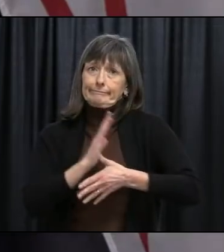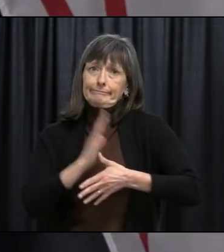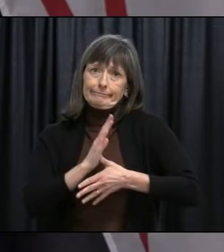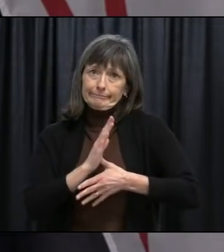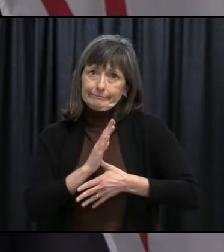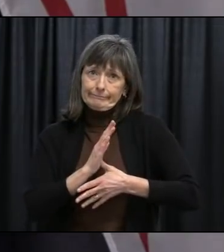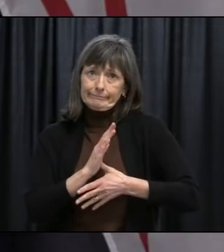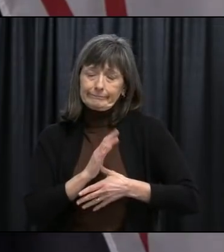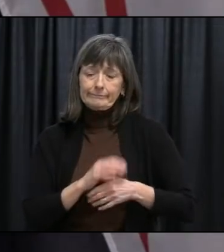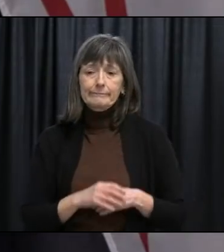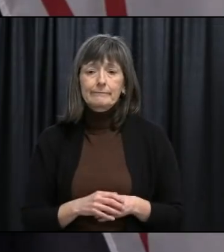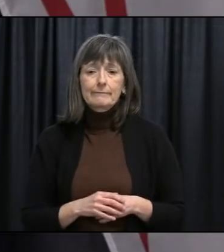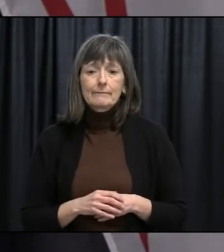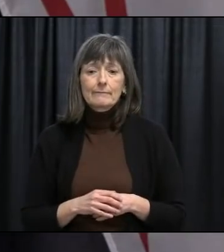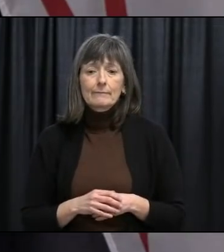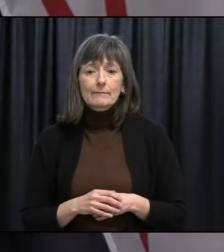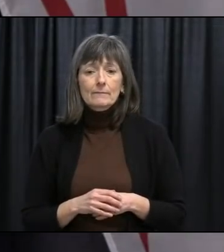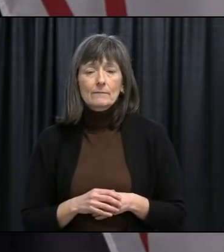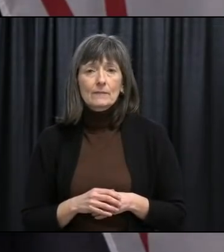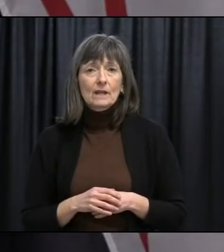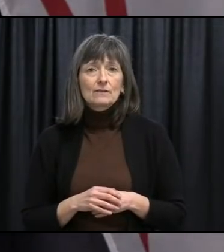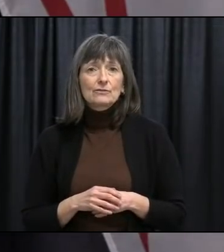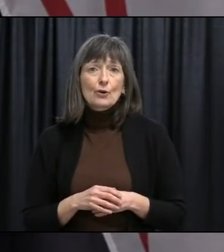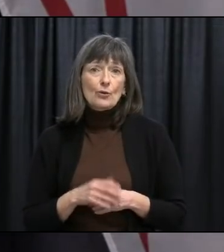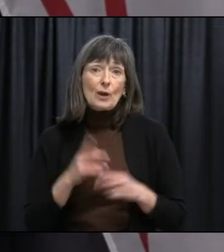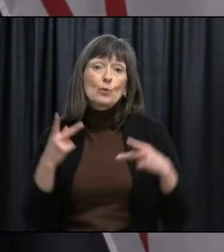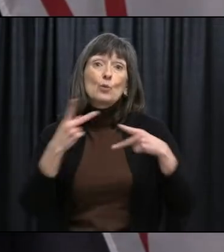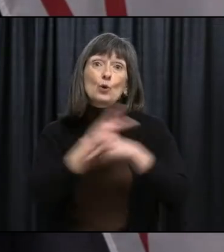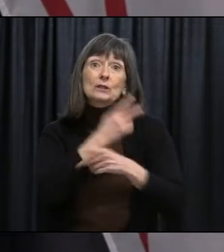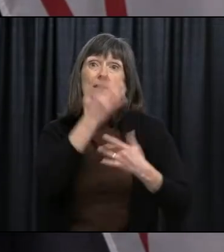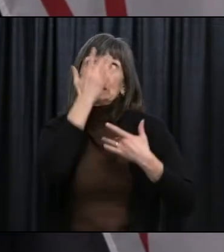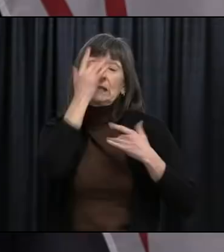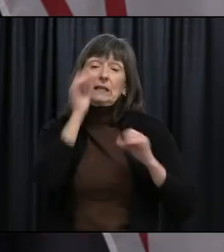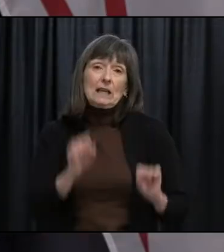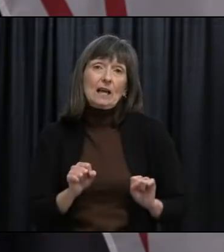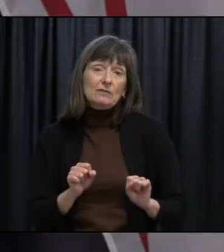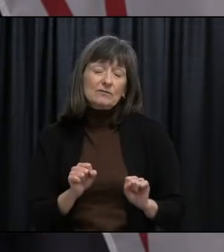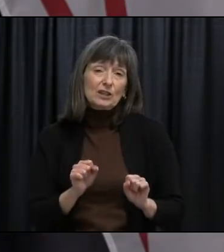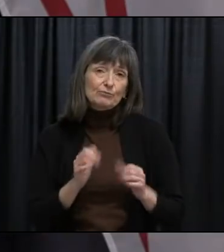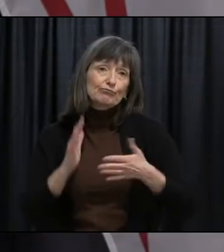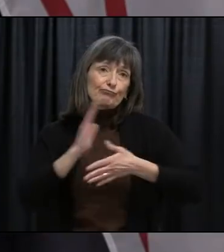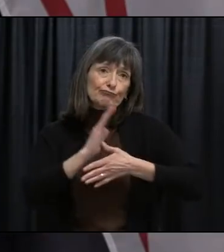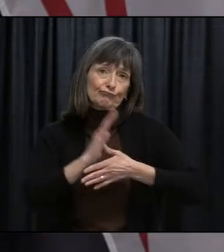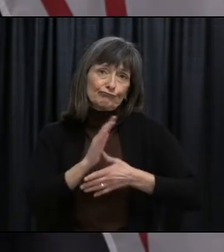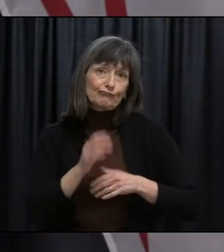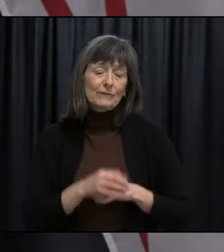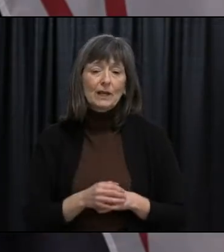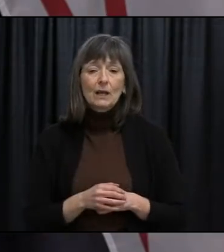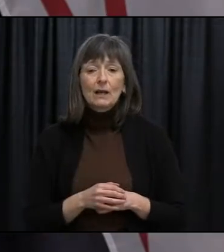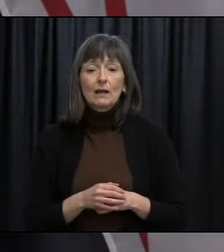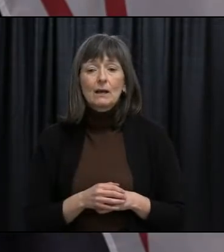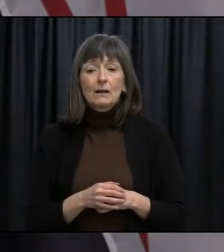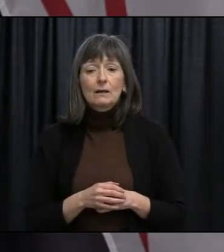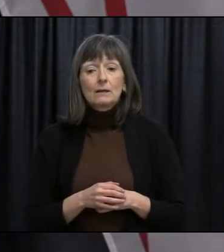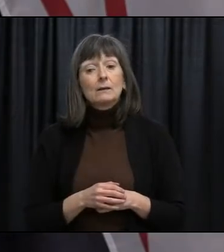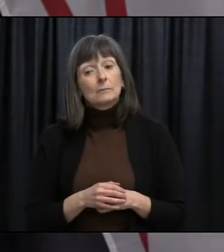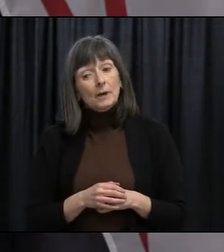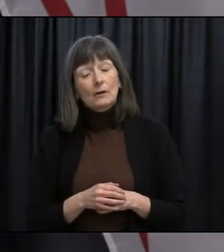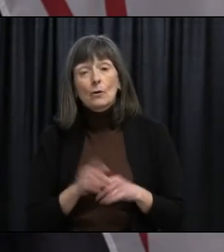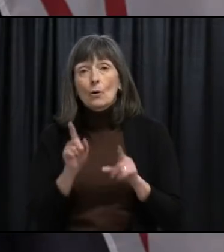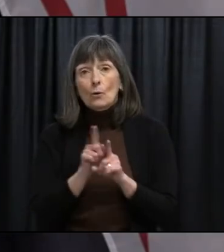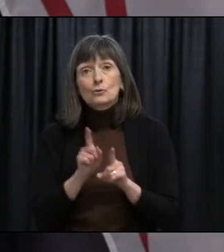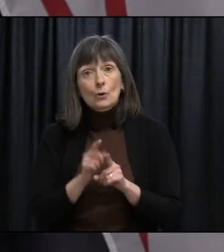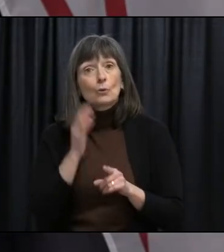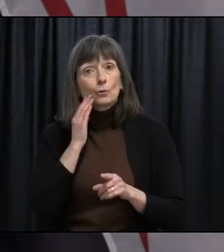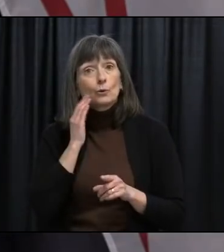we're trying to limit to those with the highest severity of disease. Recognizing, that a lot of people in these